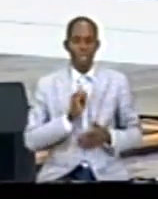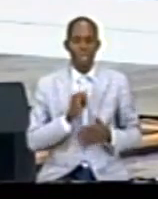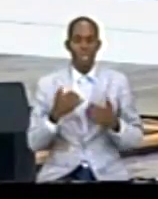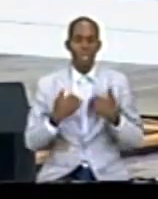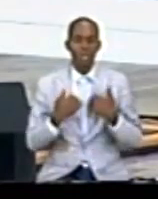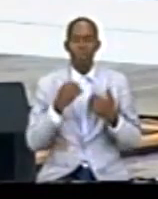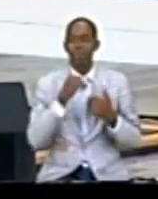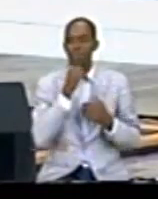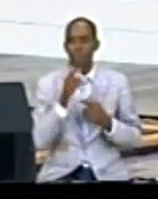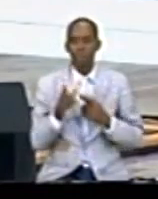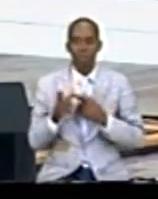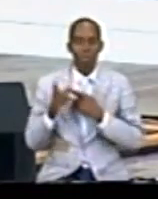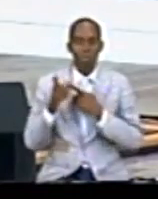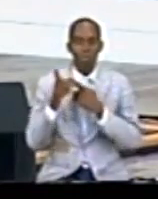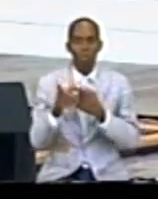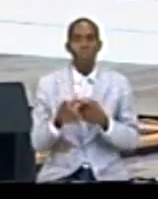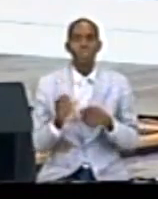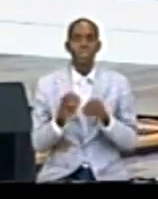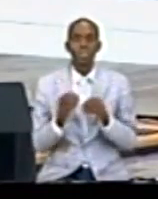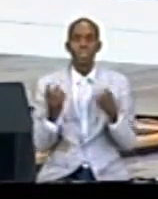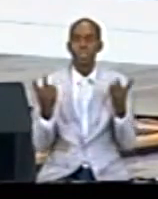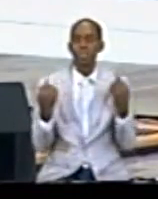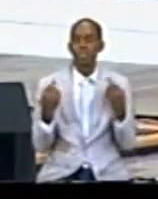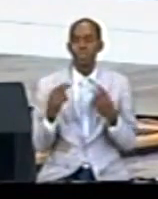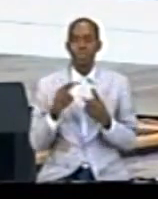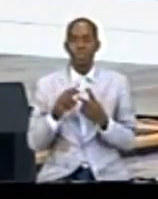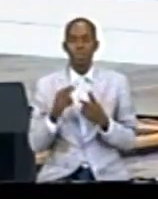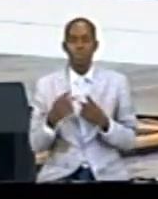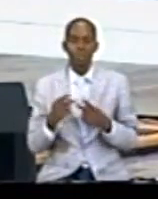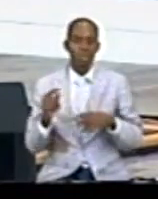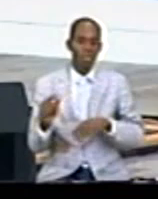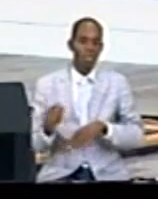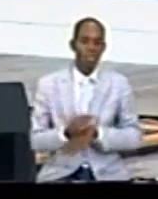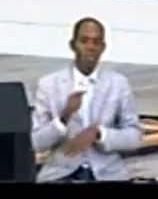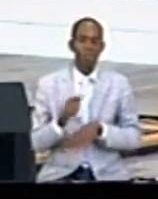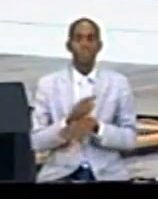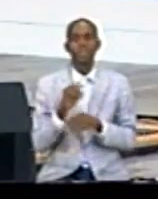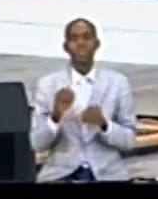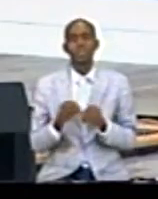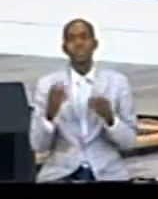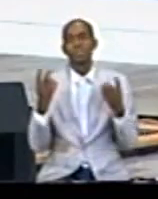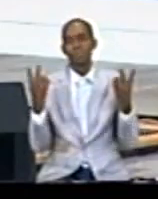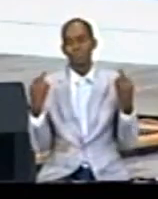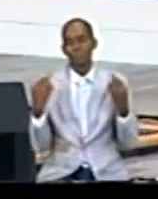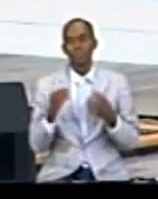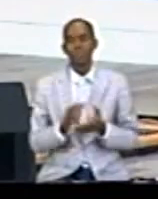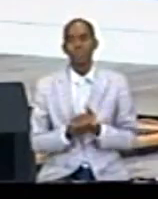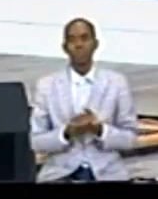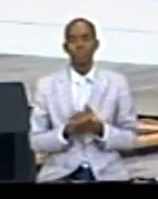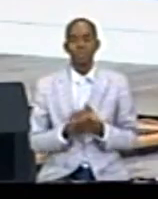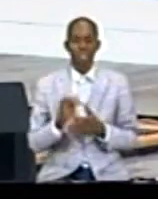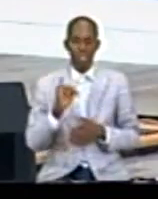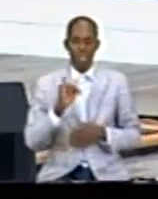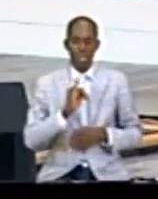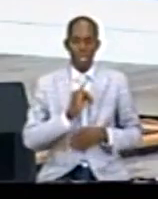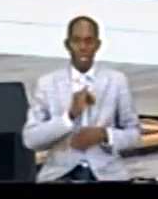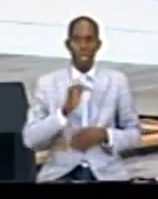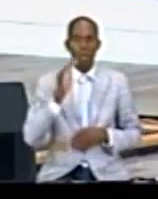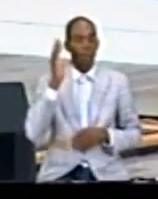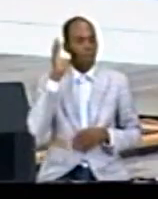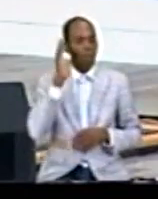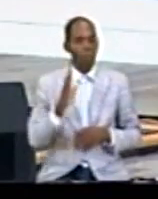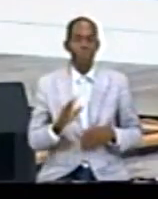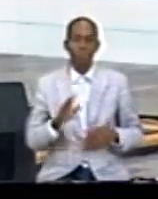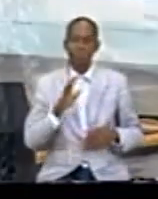in vain, neither labored in vain. I will rejoice over